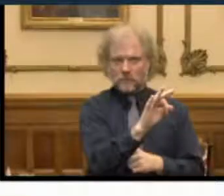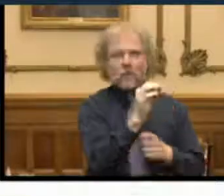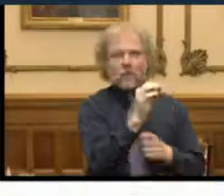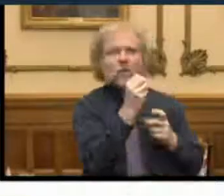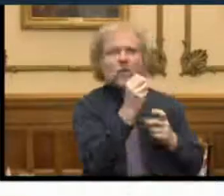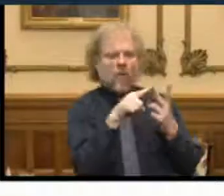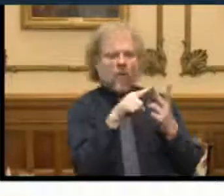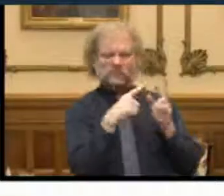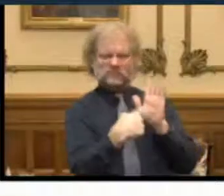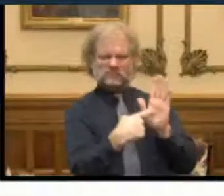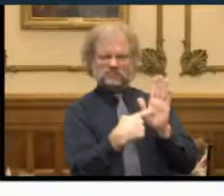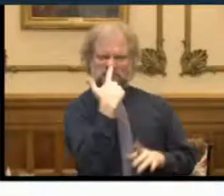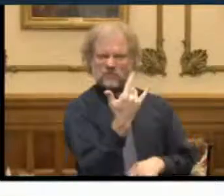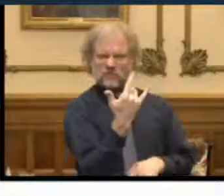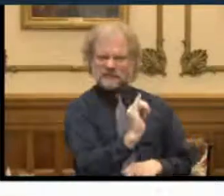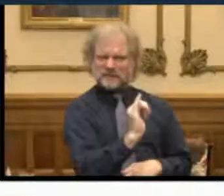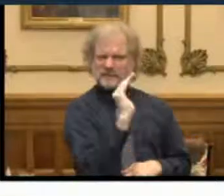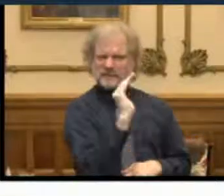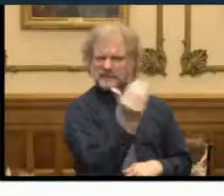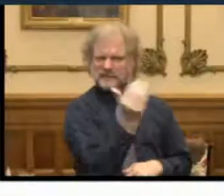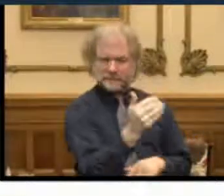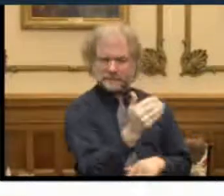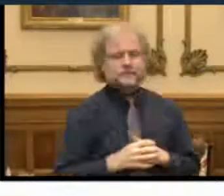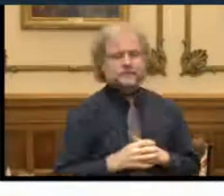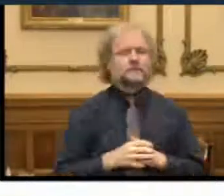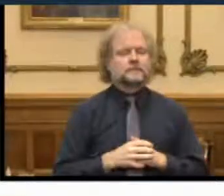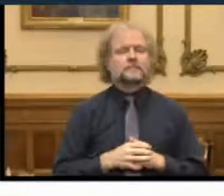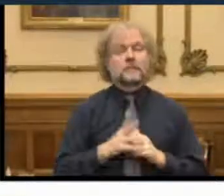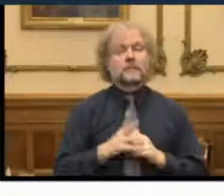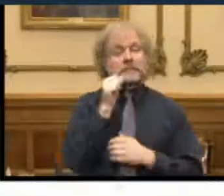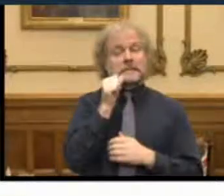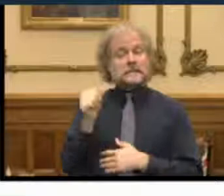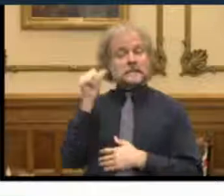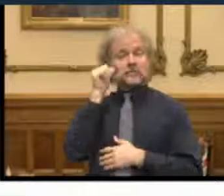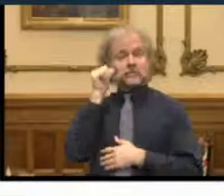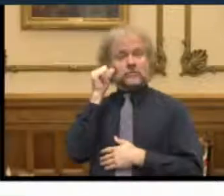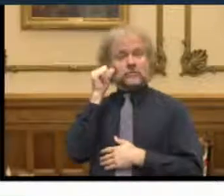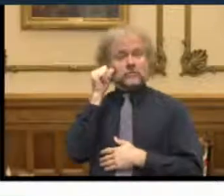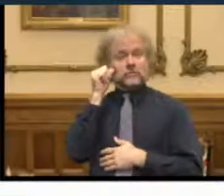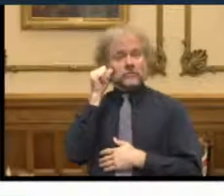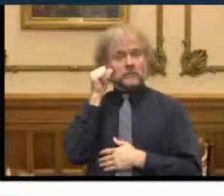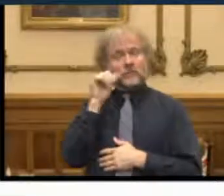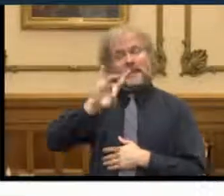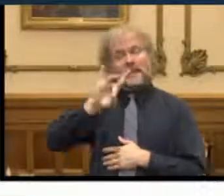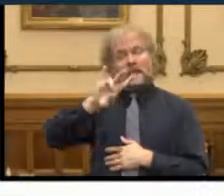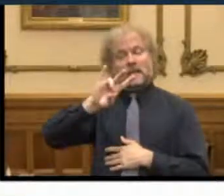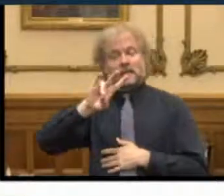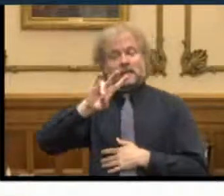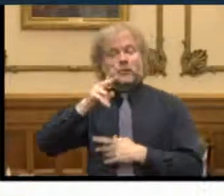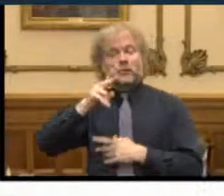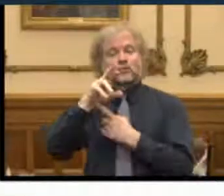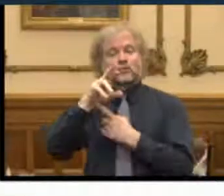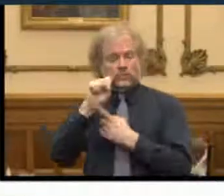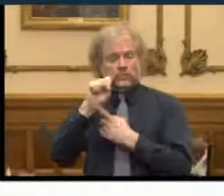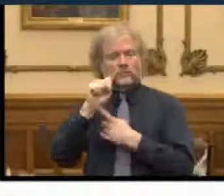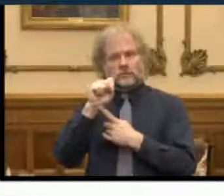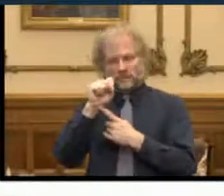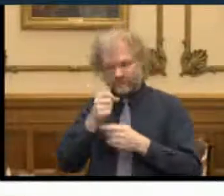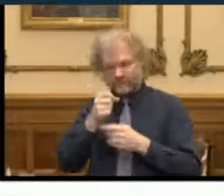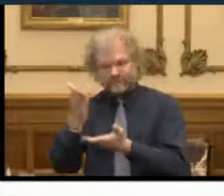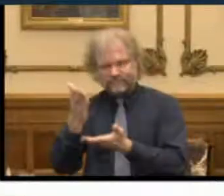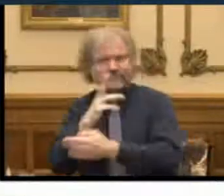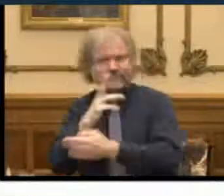have symptoms of COVID. As of yesterday, 887 Hoosiers were hospitalized with COVID